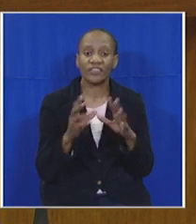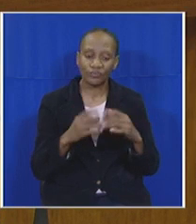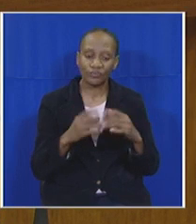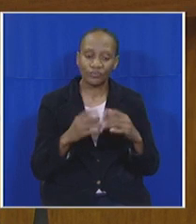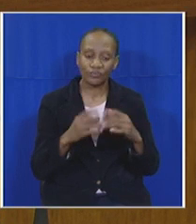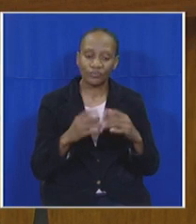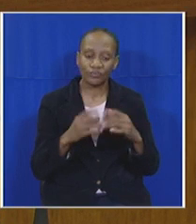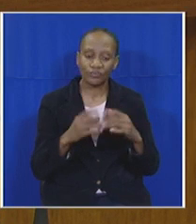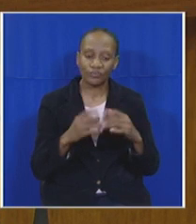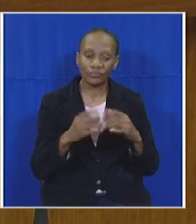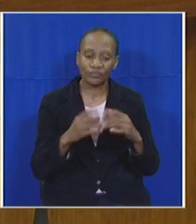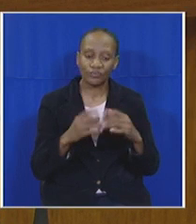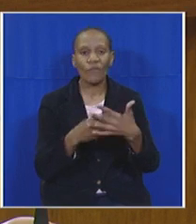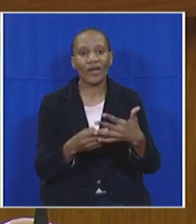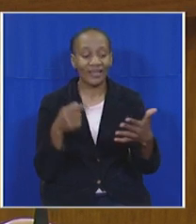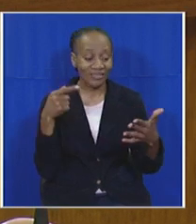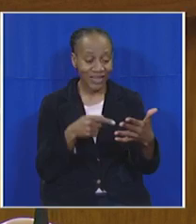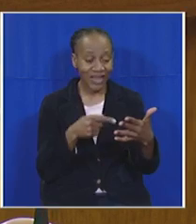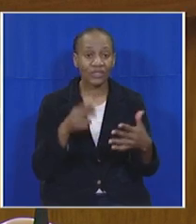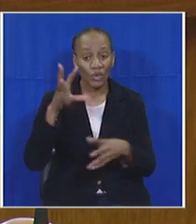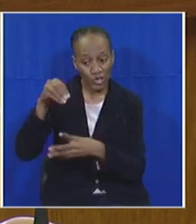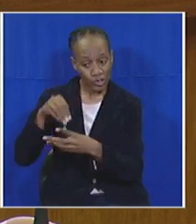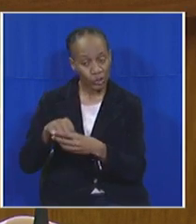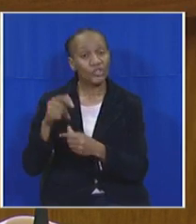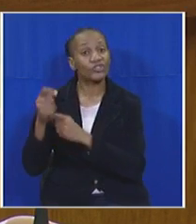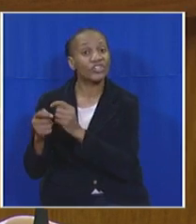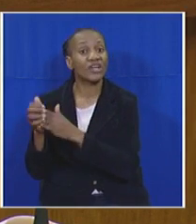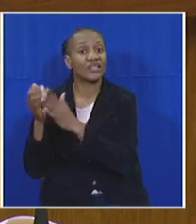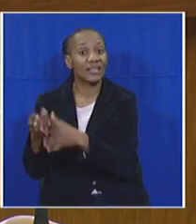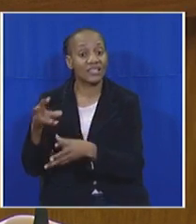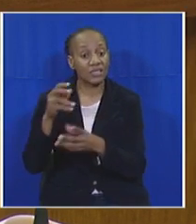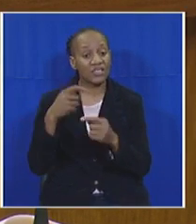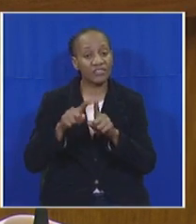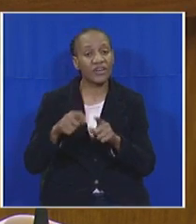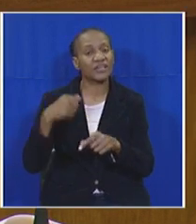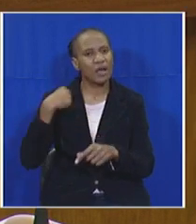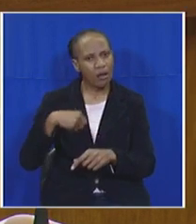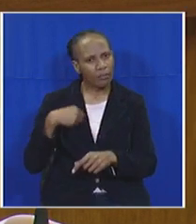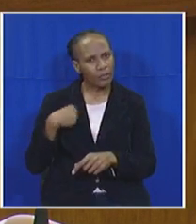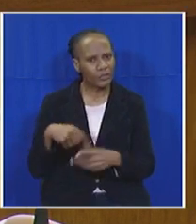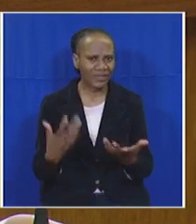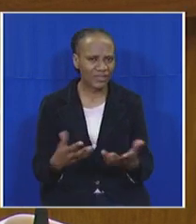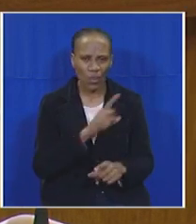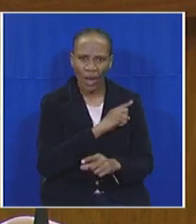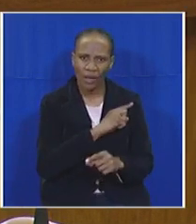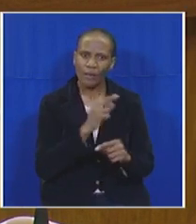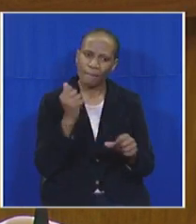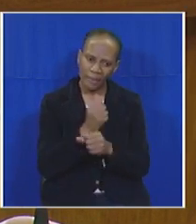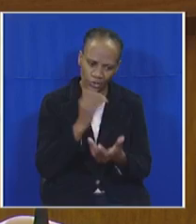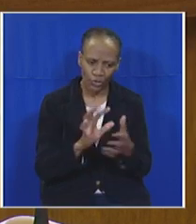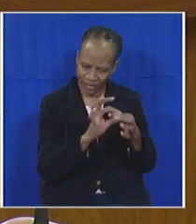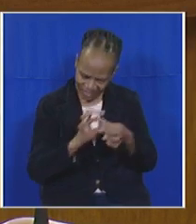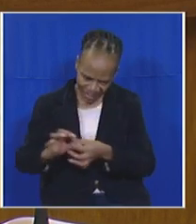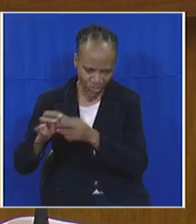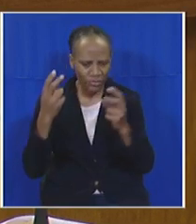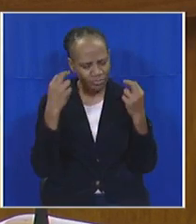developed a framework for the participation of traditional leaders in municipal councils to harmonize relations between traditional structures